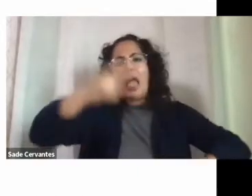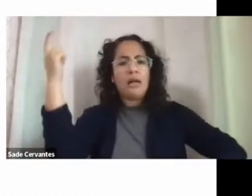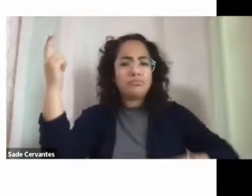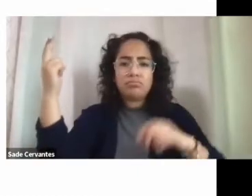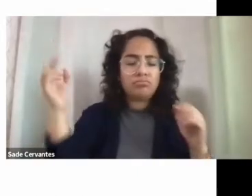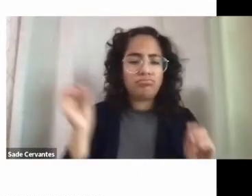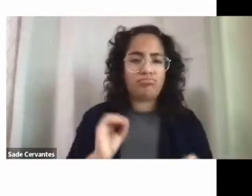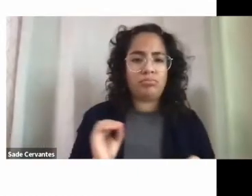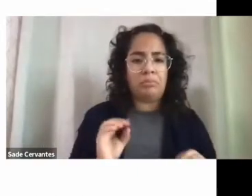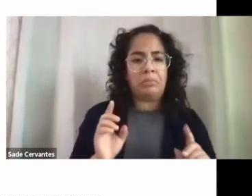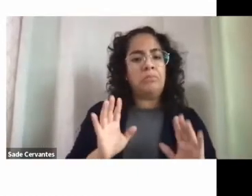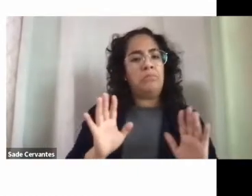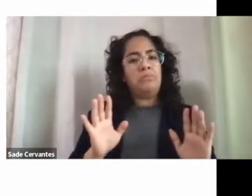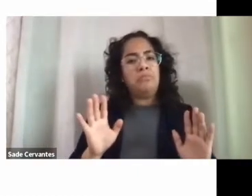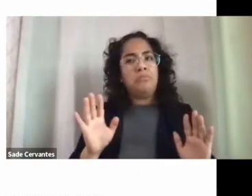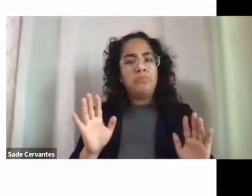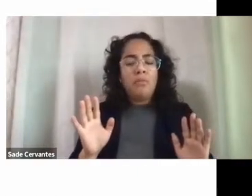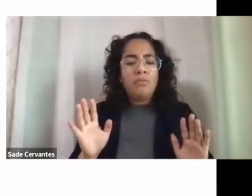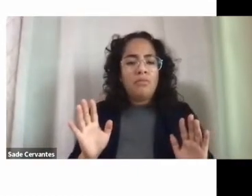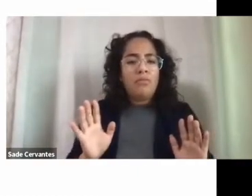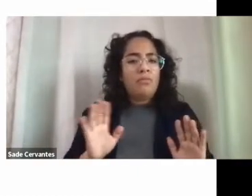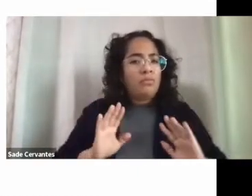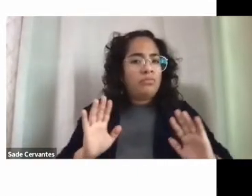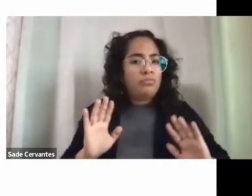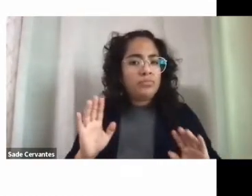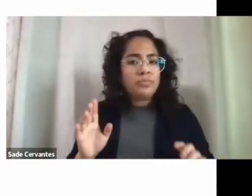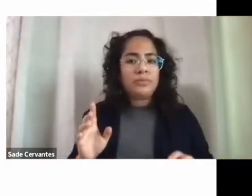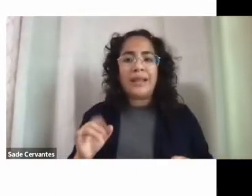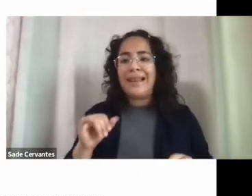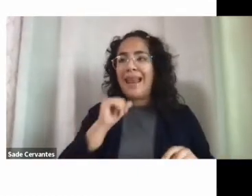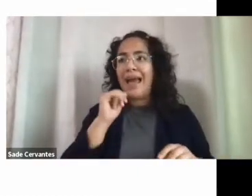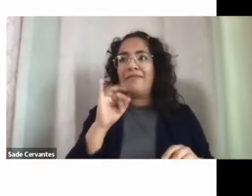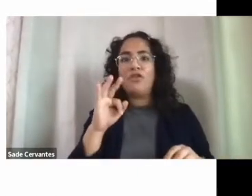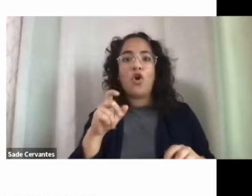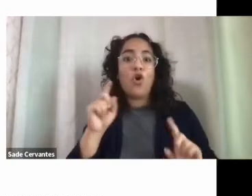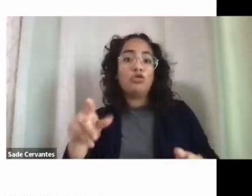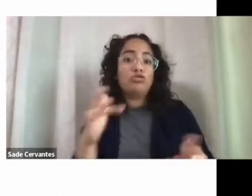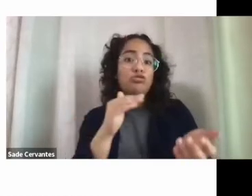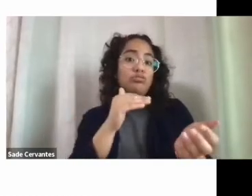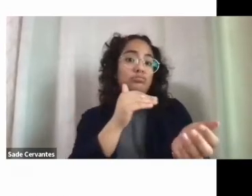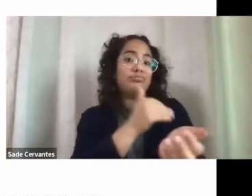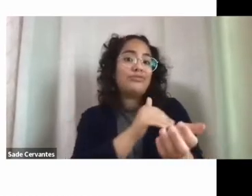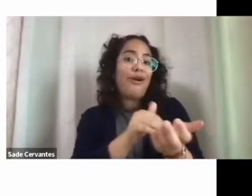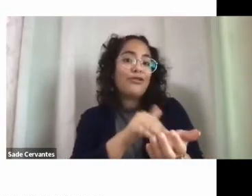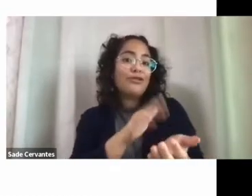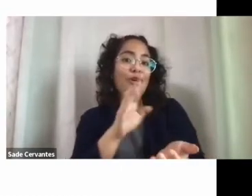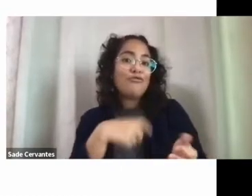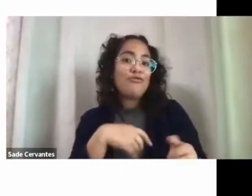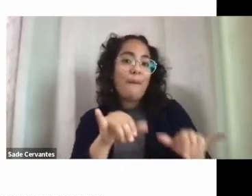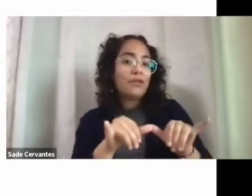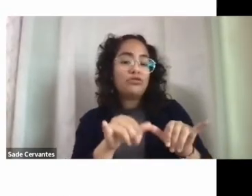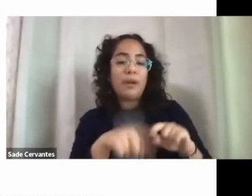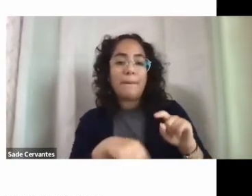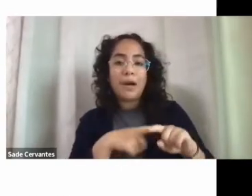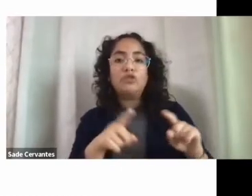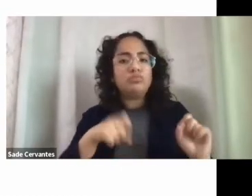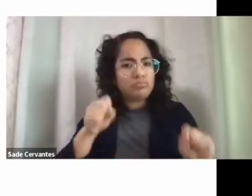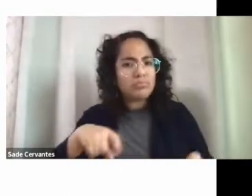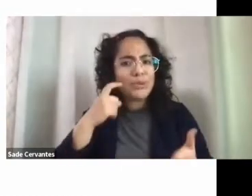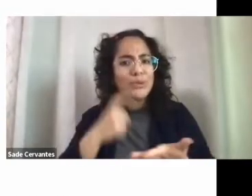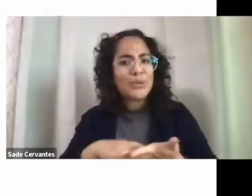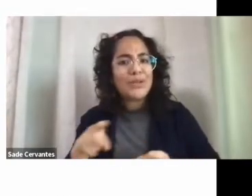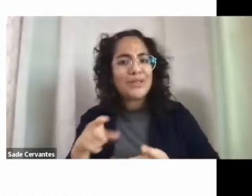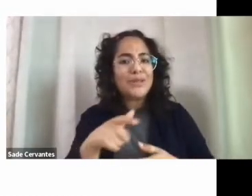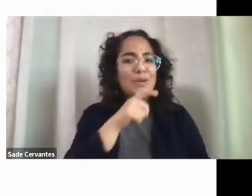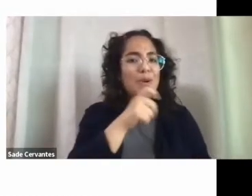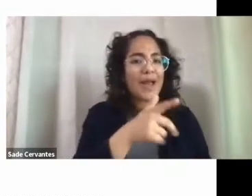would necessarily measure on a test if you went to your doctor, but you can kind of distinguish people with and without